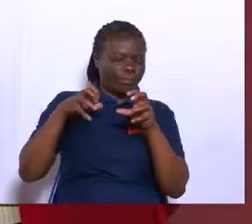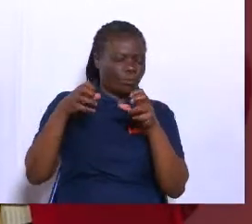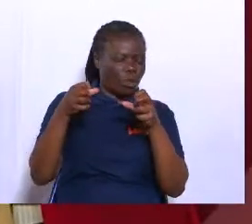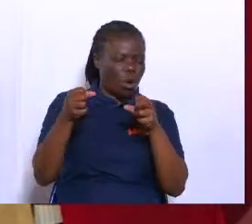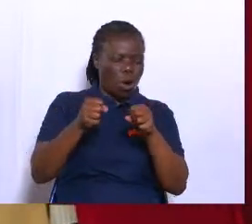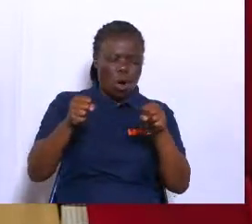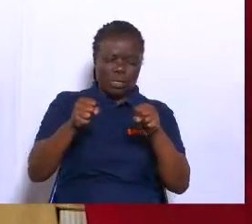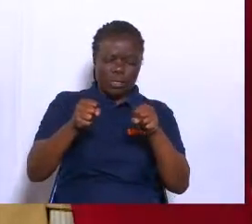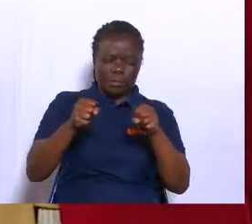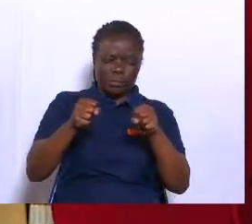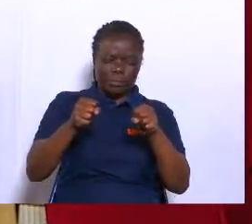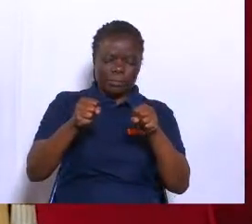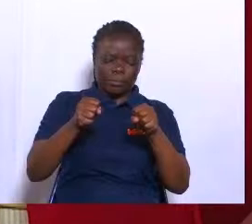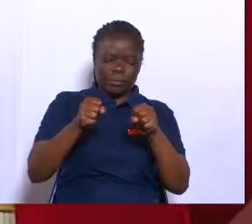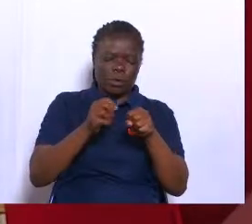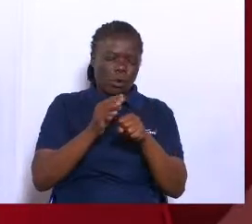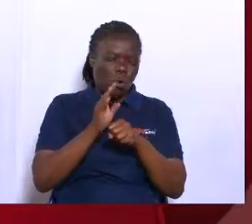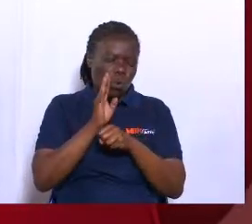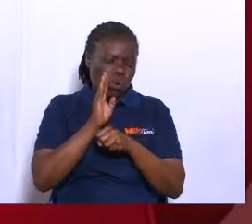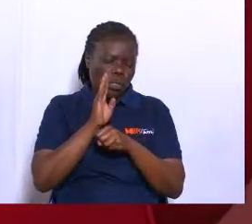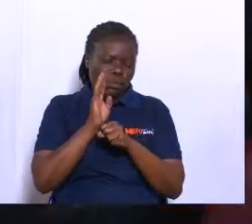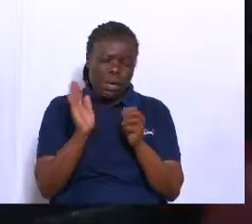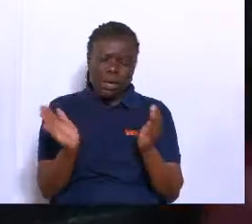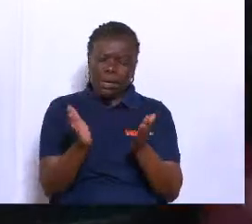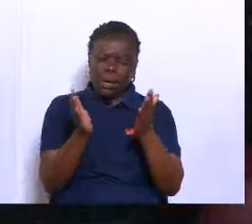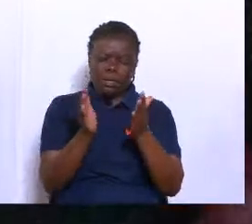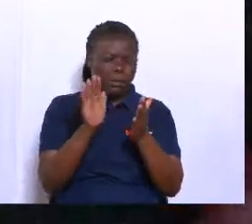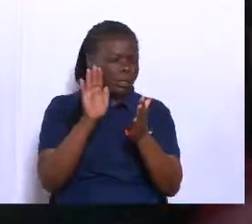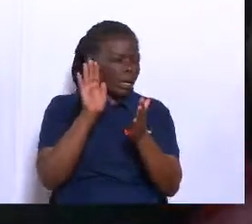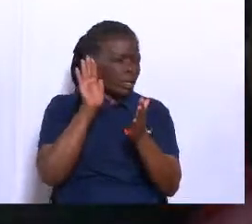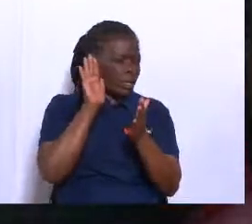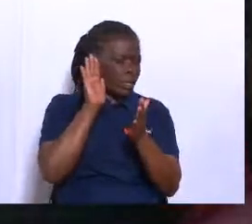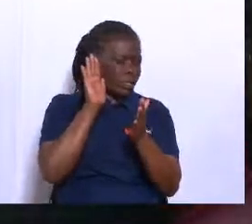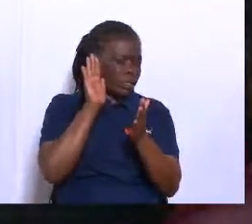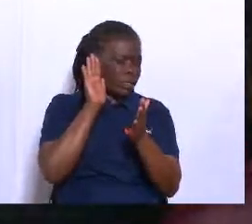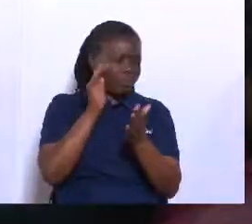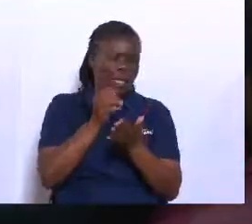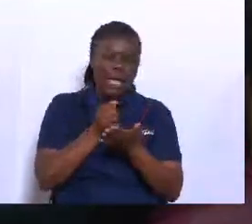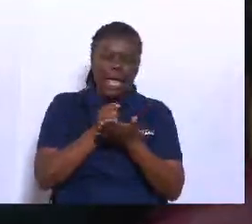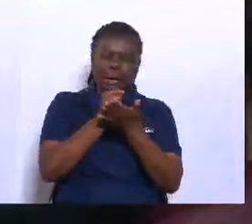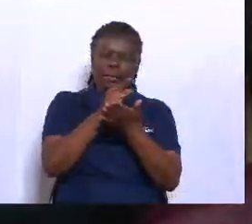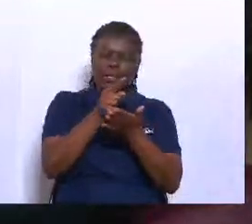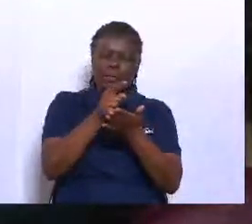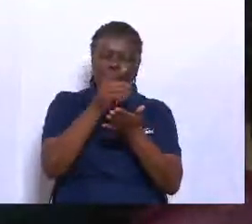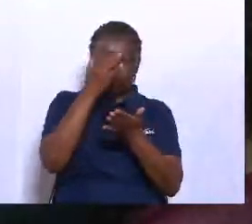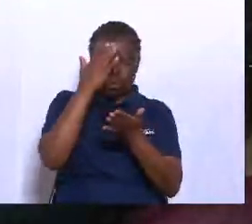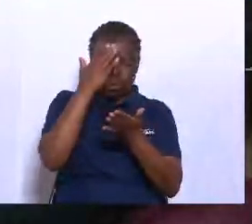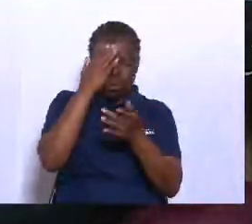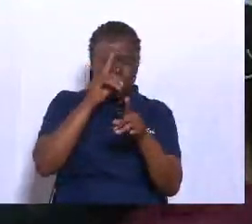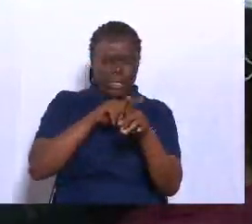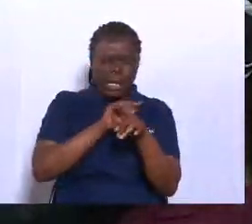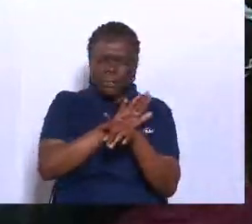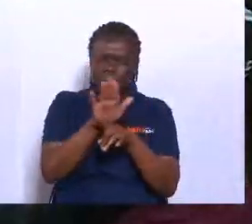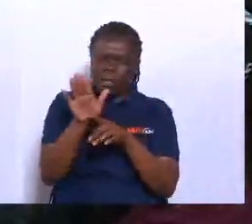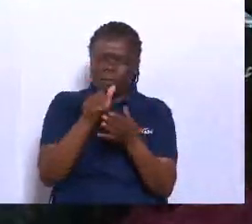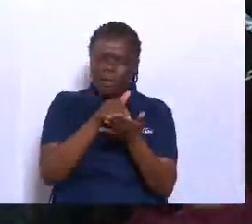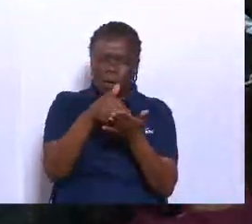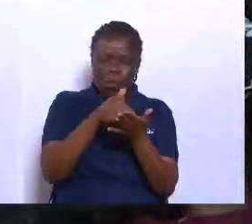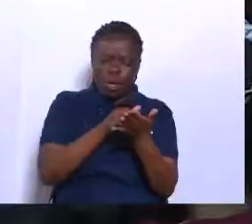Whisper encouragement in their ears. Help them to know that even if they feel weak, you are strong.